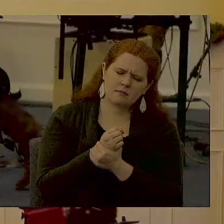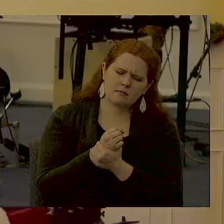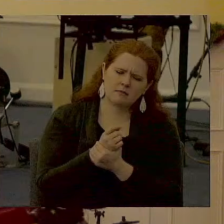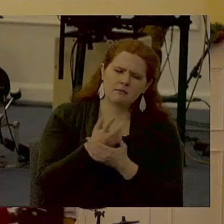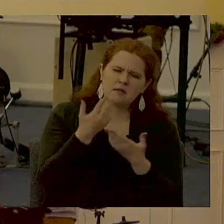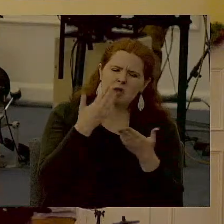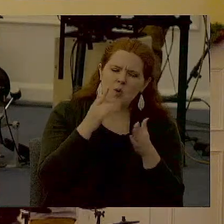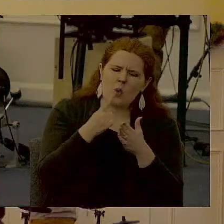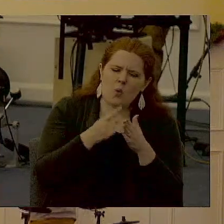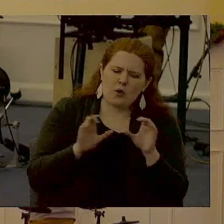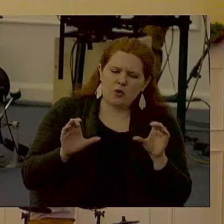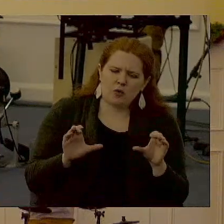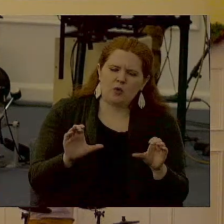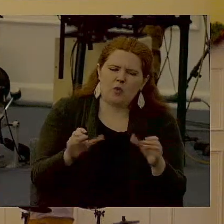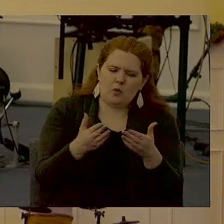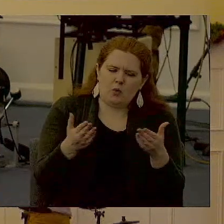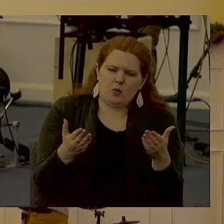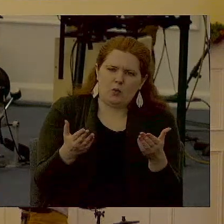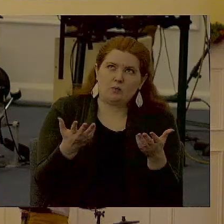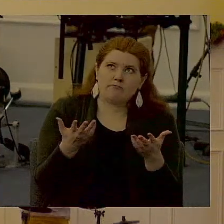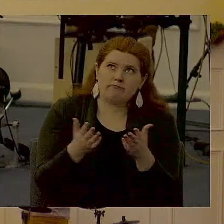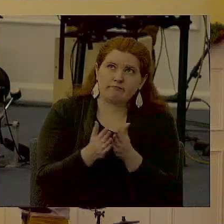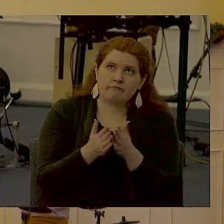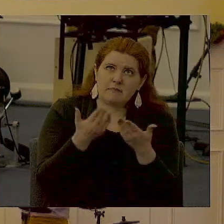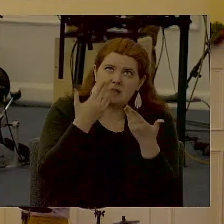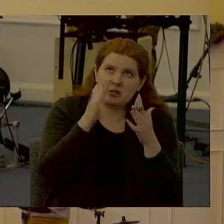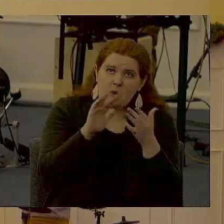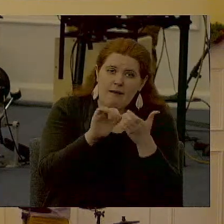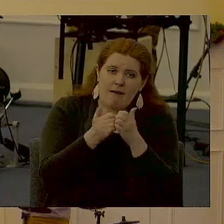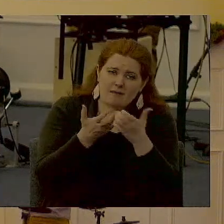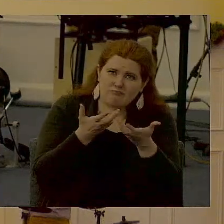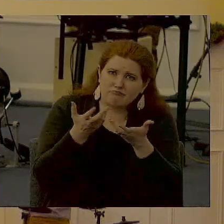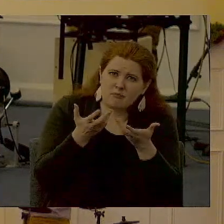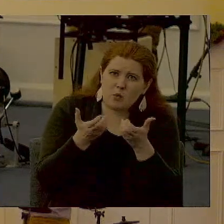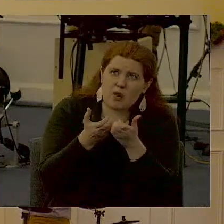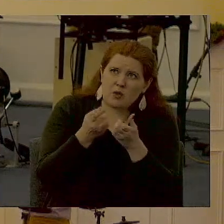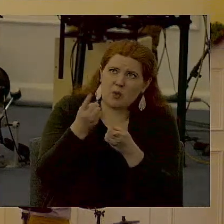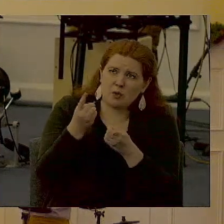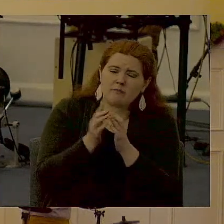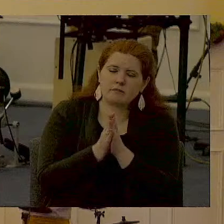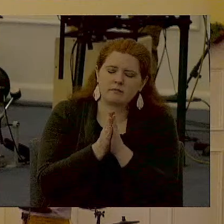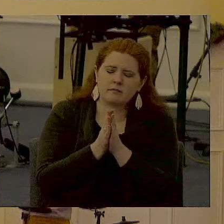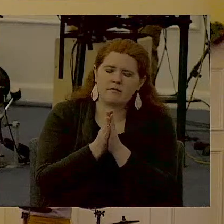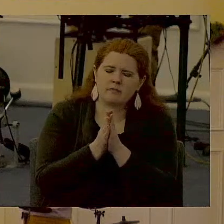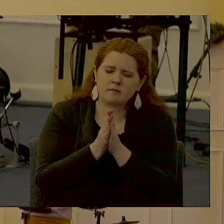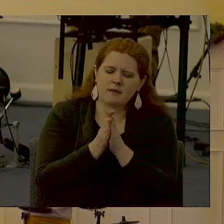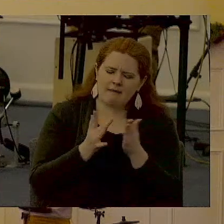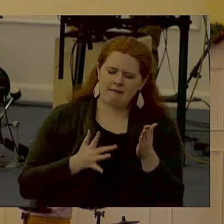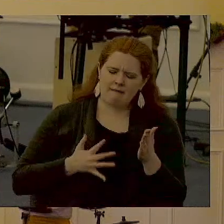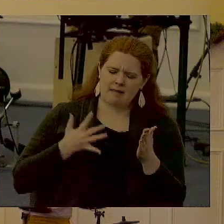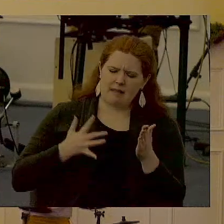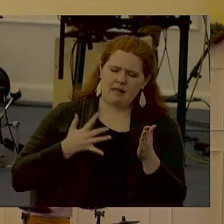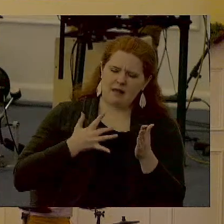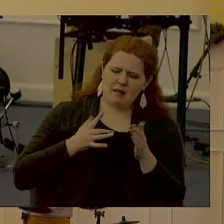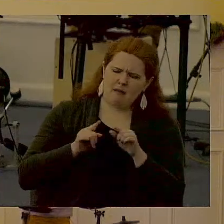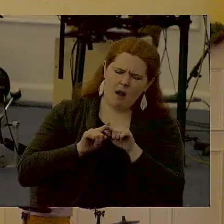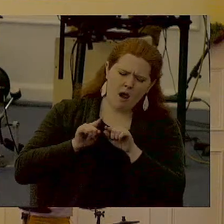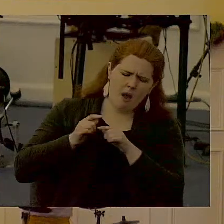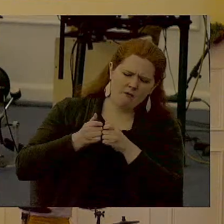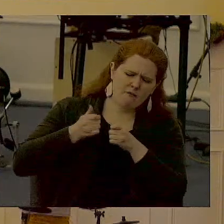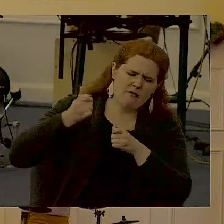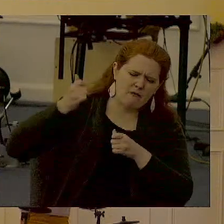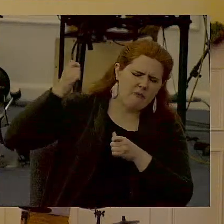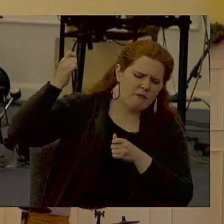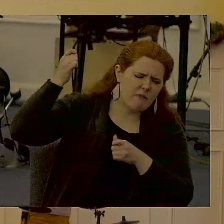doesn't know what to do with you, who doesn't know how to engage with you, who feels that they're far away.